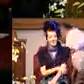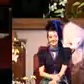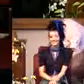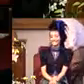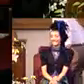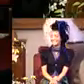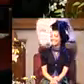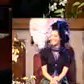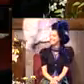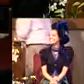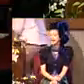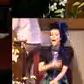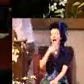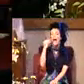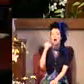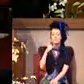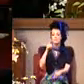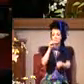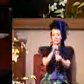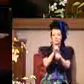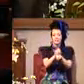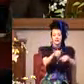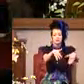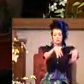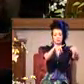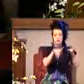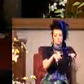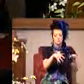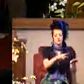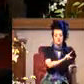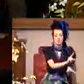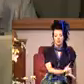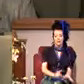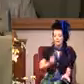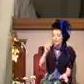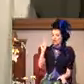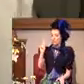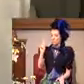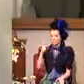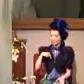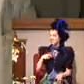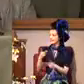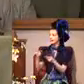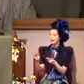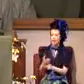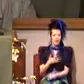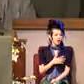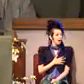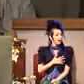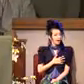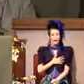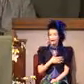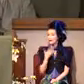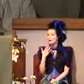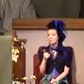coming out of our tombs and into this sacred space. I promise you that was not timed.